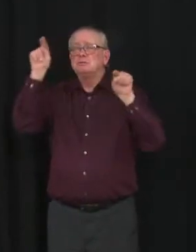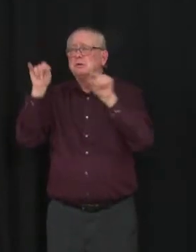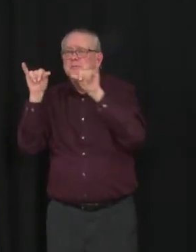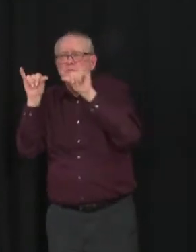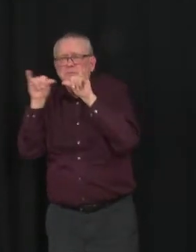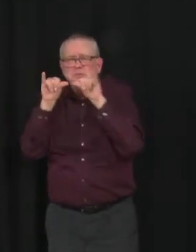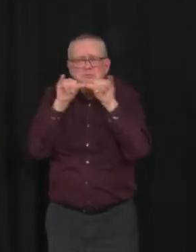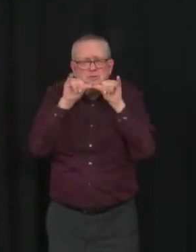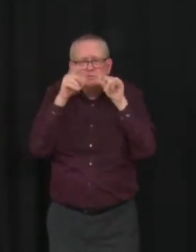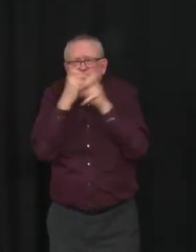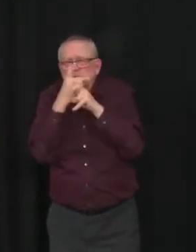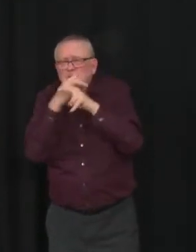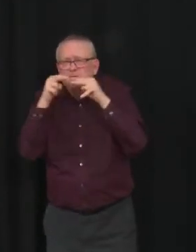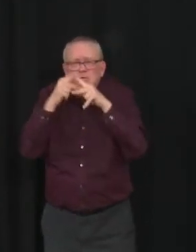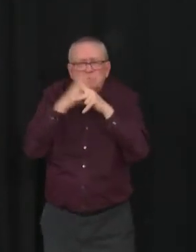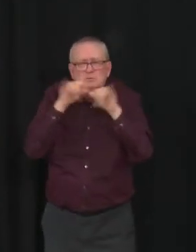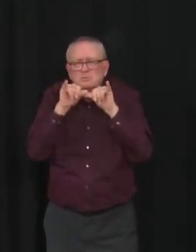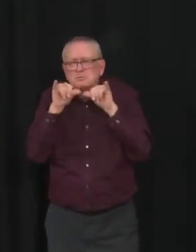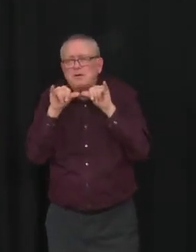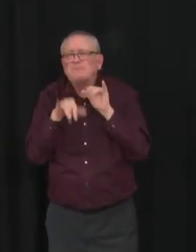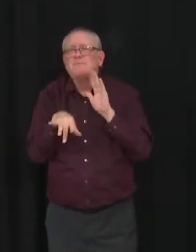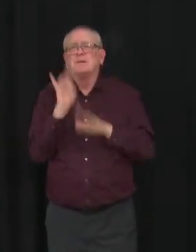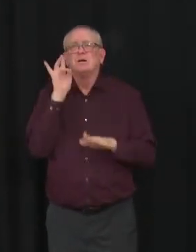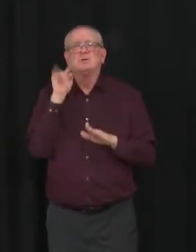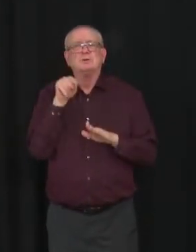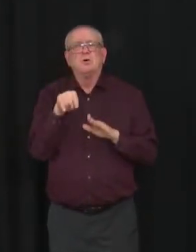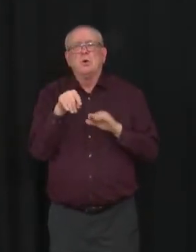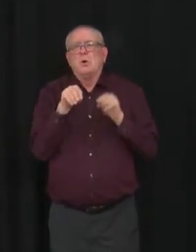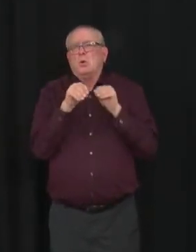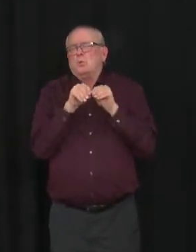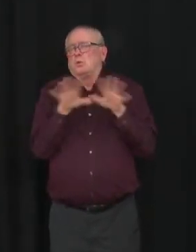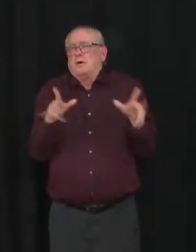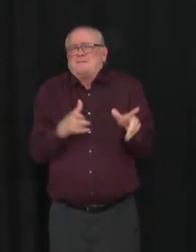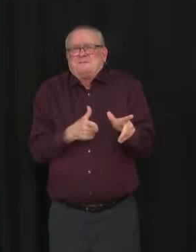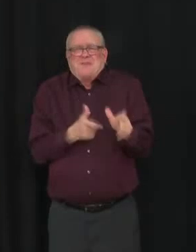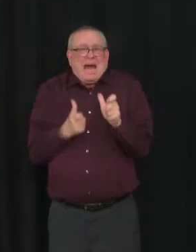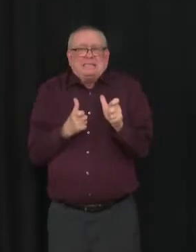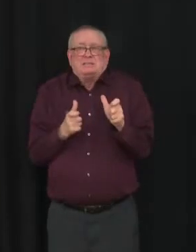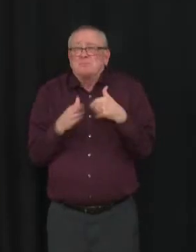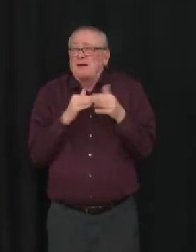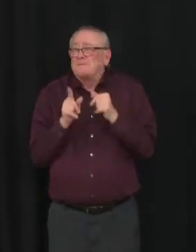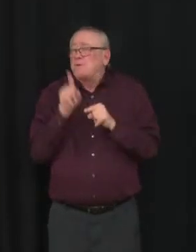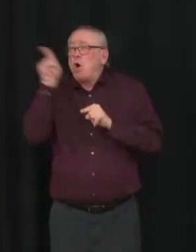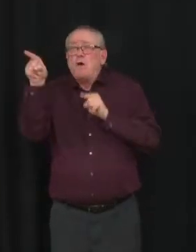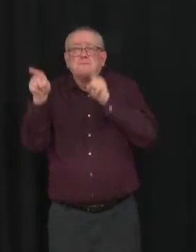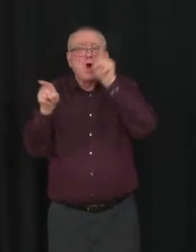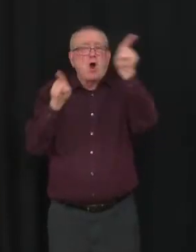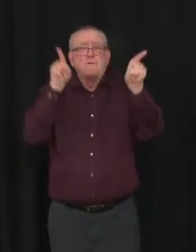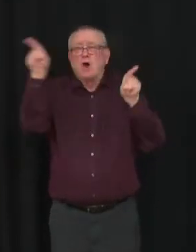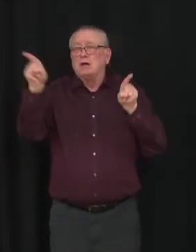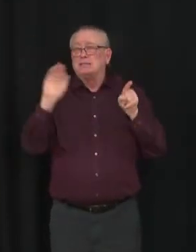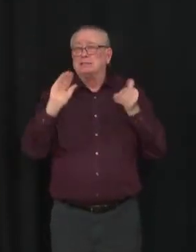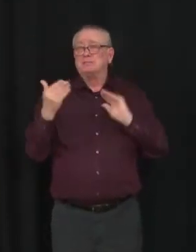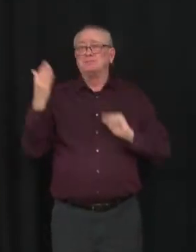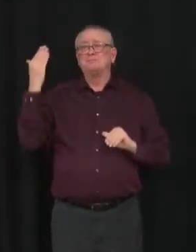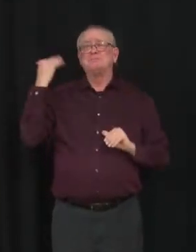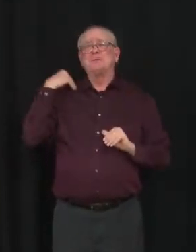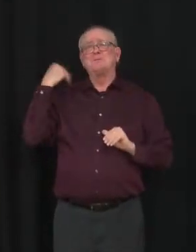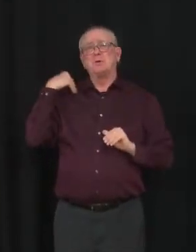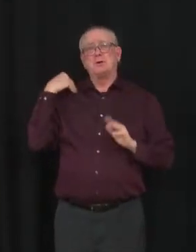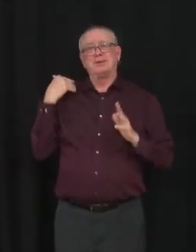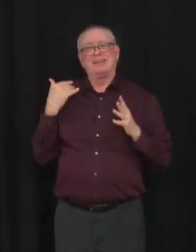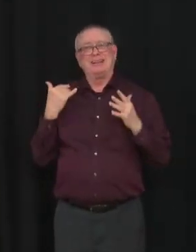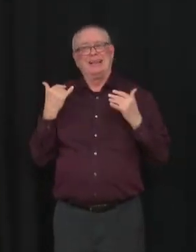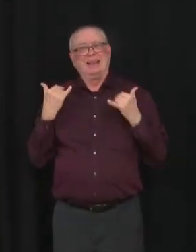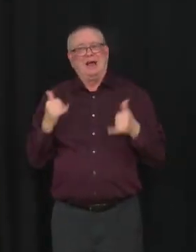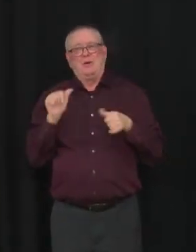faster and farther than any variant we have ever seen. We're starting to see that same pattern begin in Alberta.